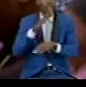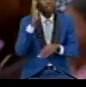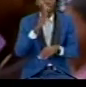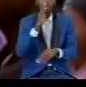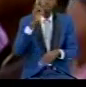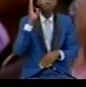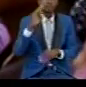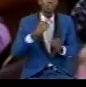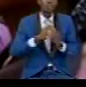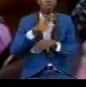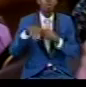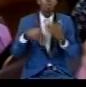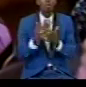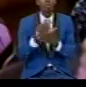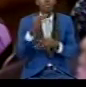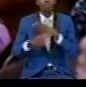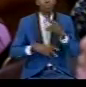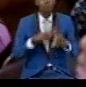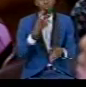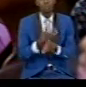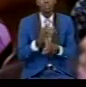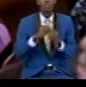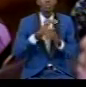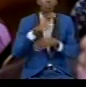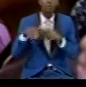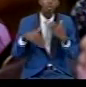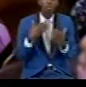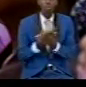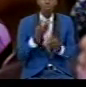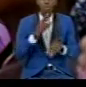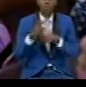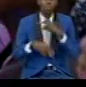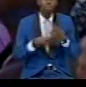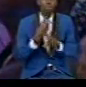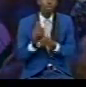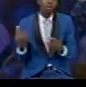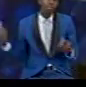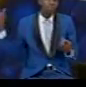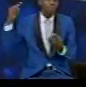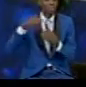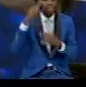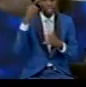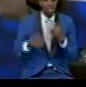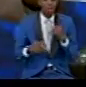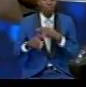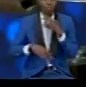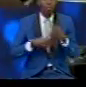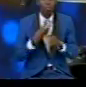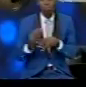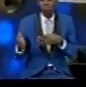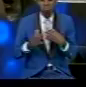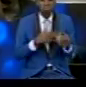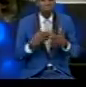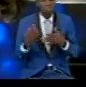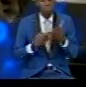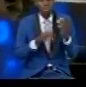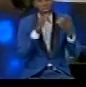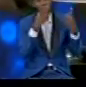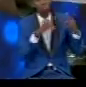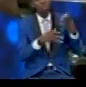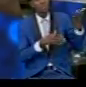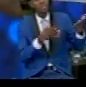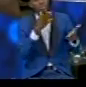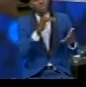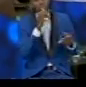preached in all the world, to the end of the world. Whatever is happening, there's pandemic,